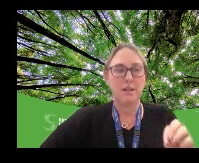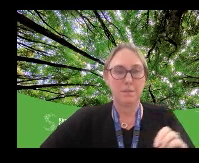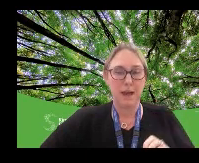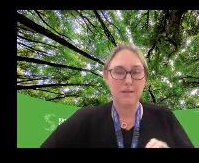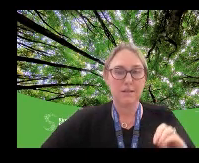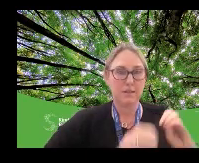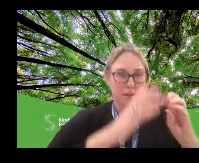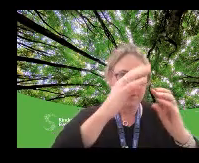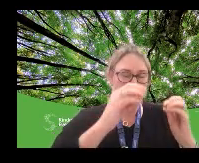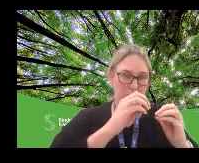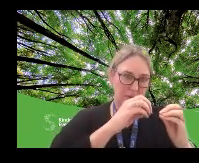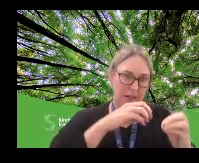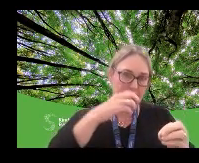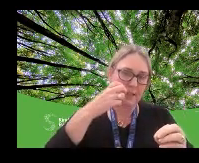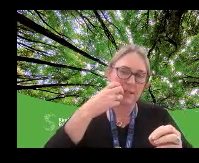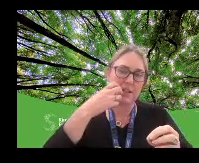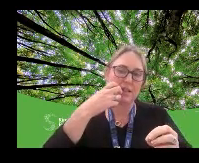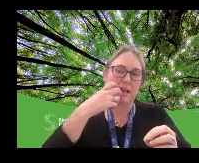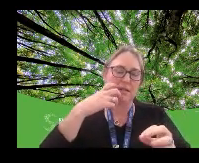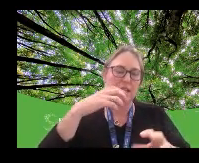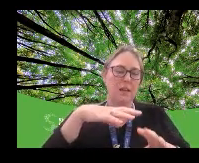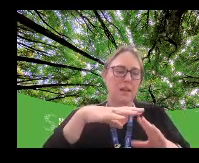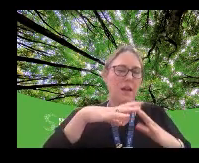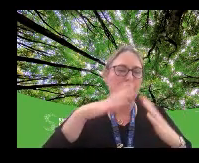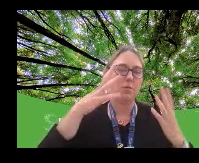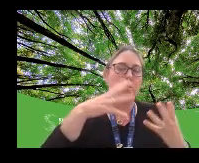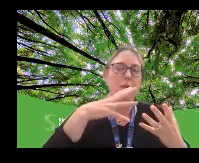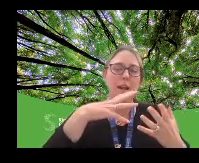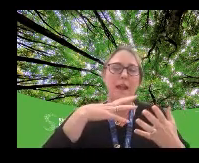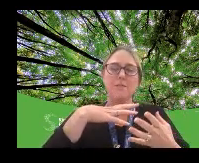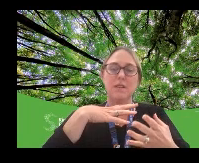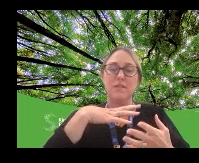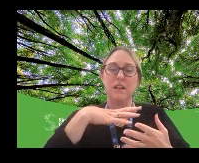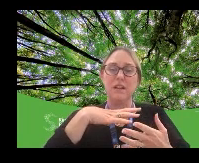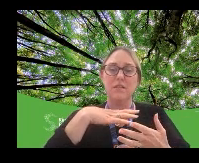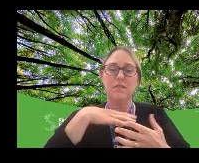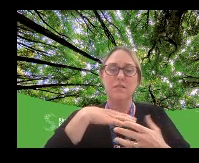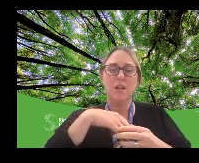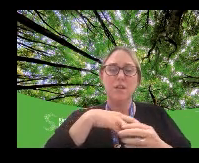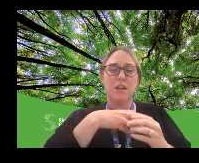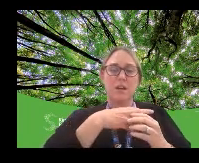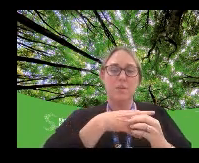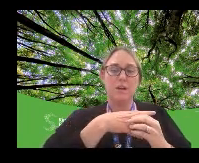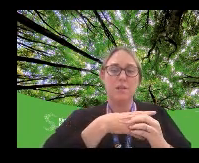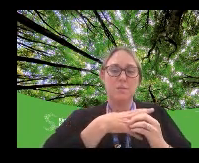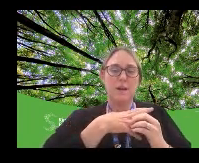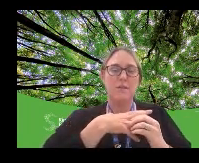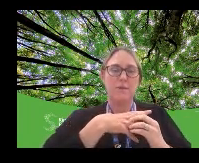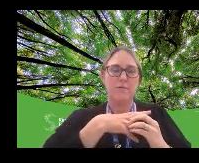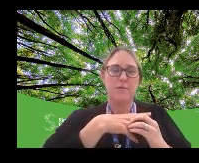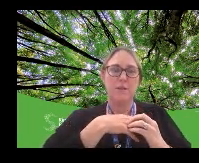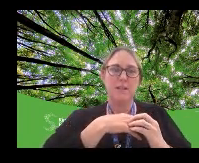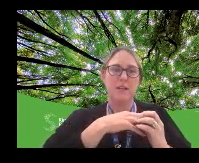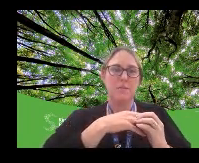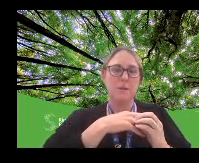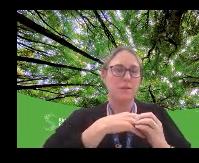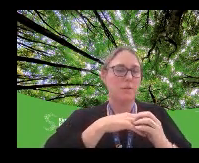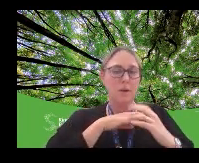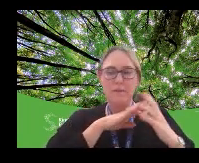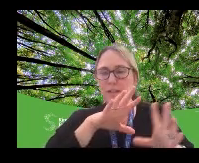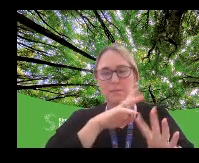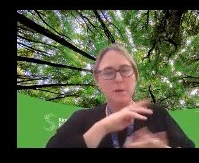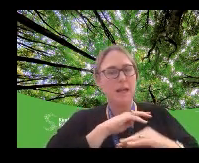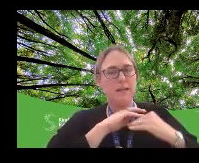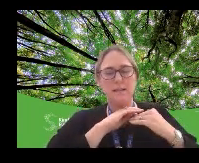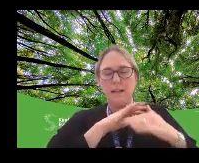or you and parents, because obviously you're filling out this app together, how you all collectively feel that the young person would benefit from an